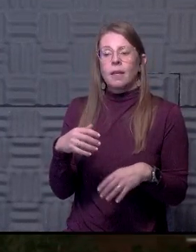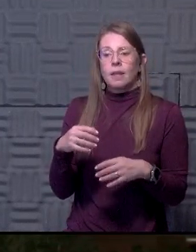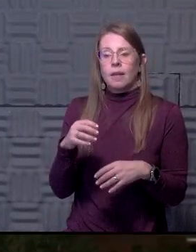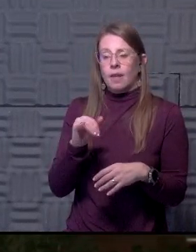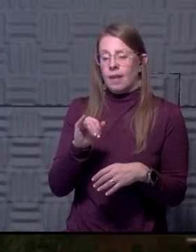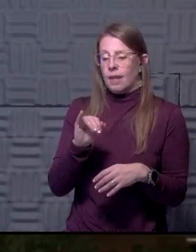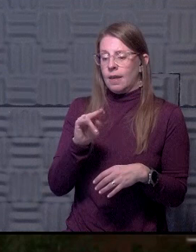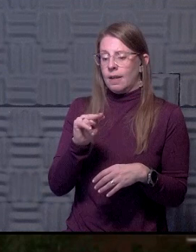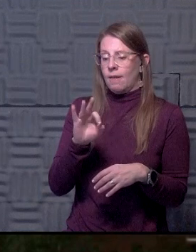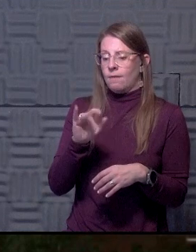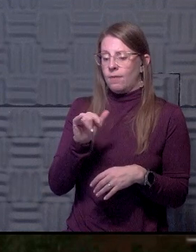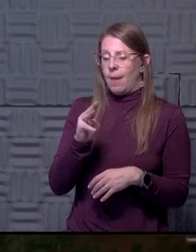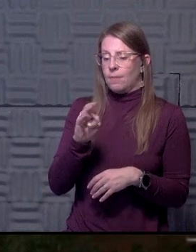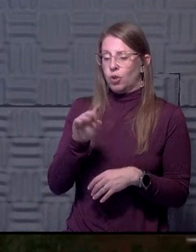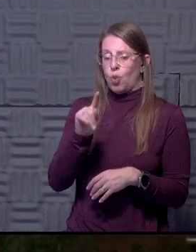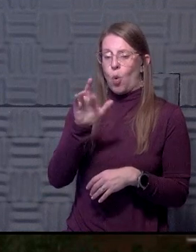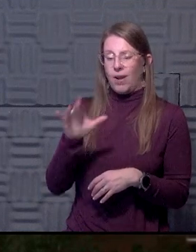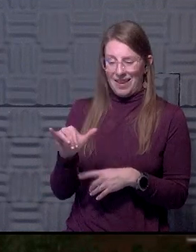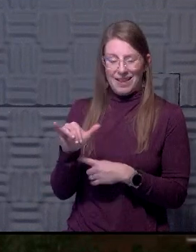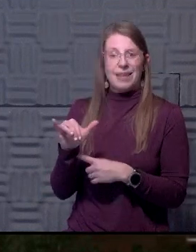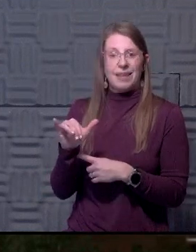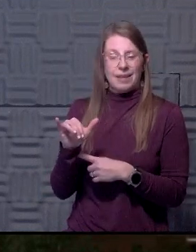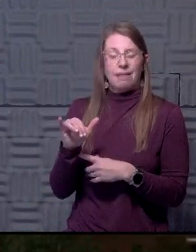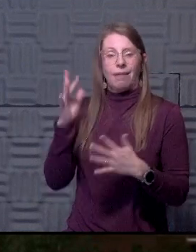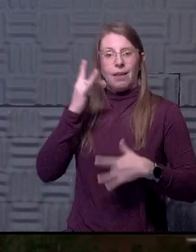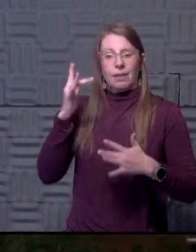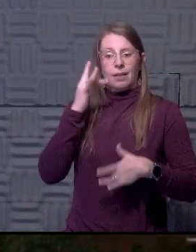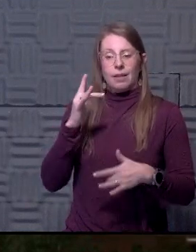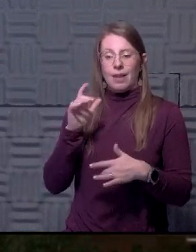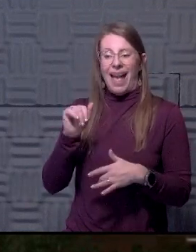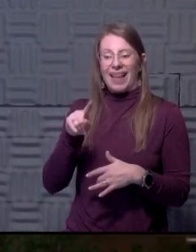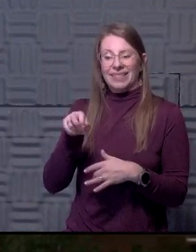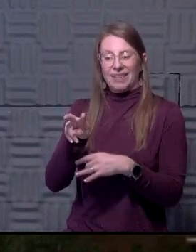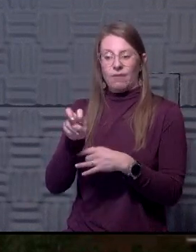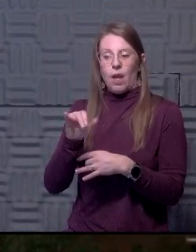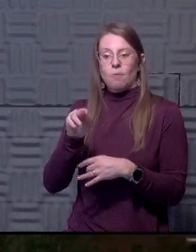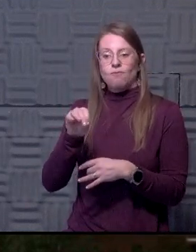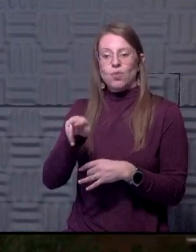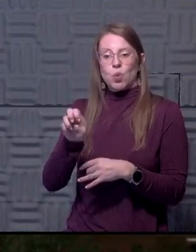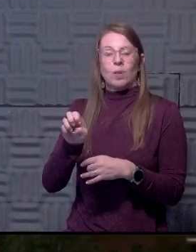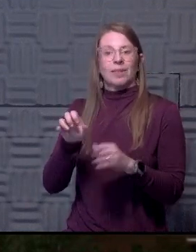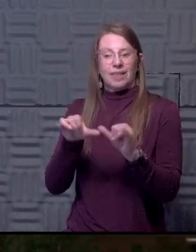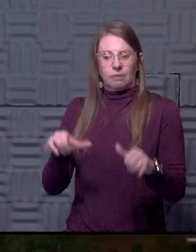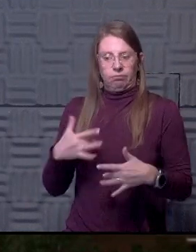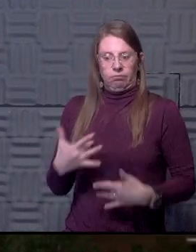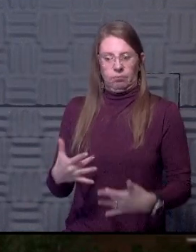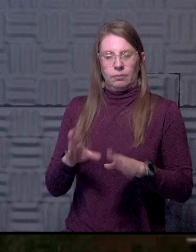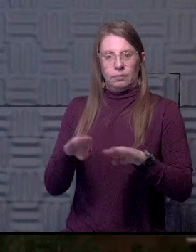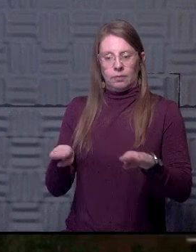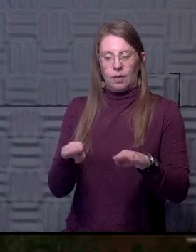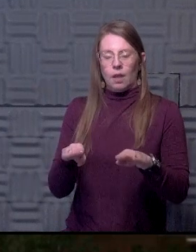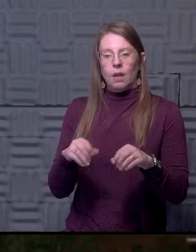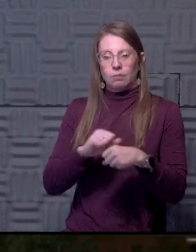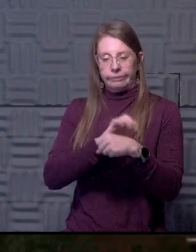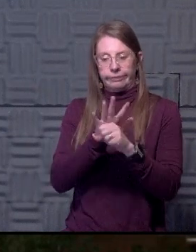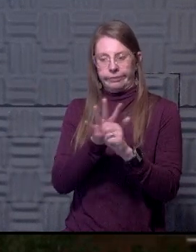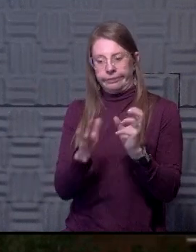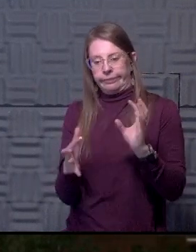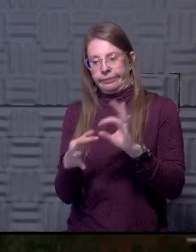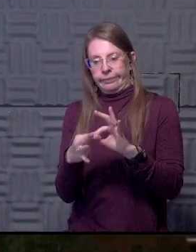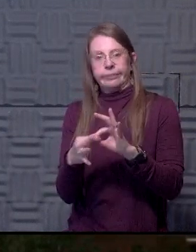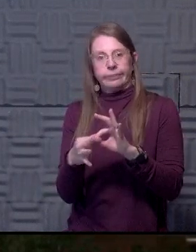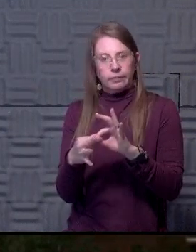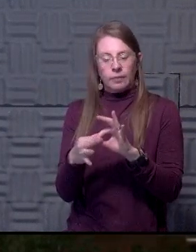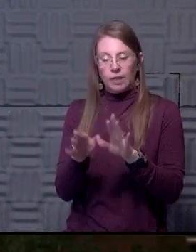children basically have a very active immune system. And like I was explaining, COVID attaches to this receptor, right, the ACE2 receptor,